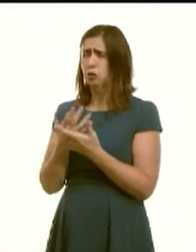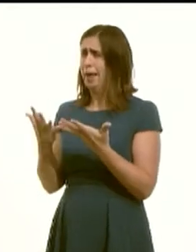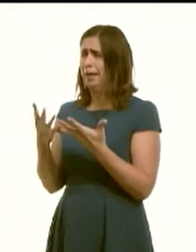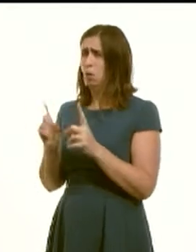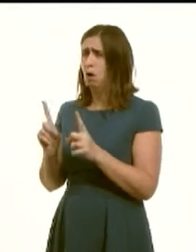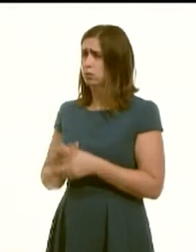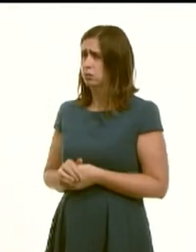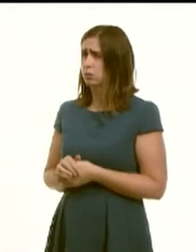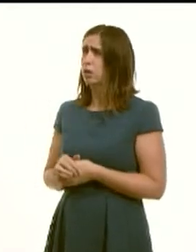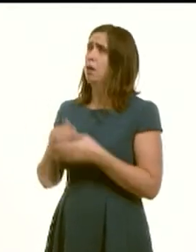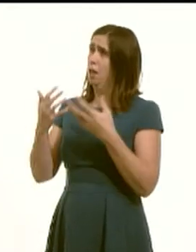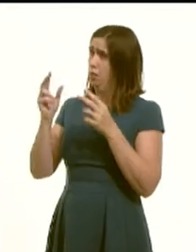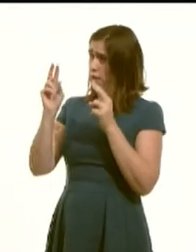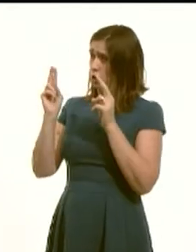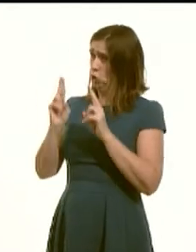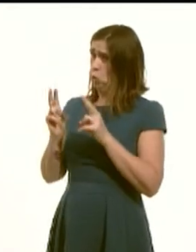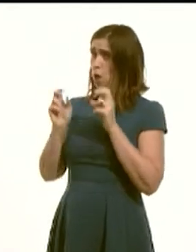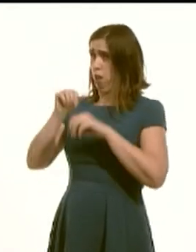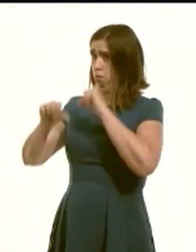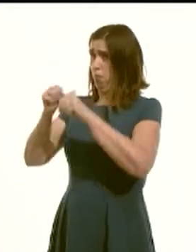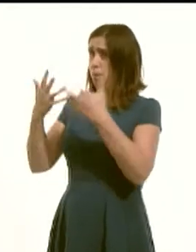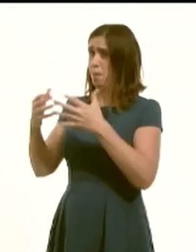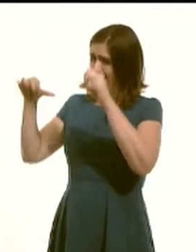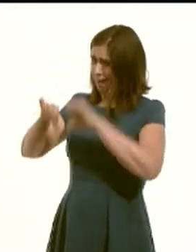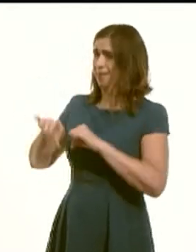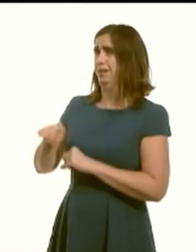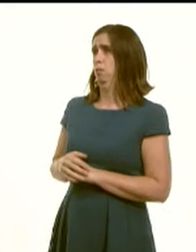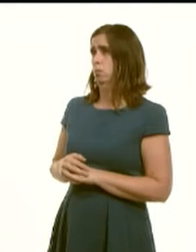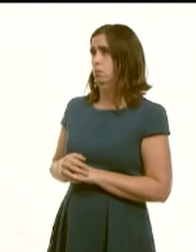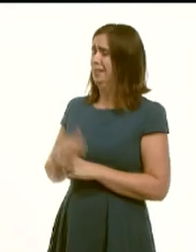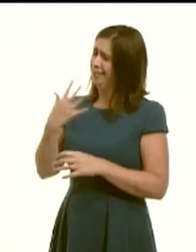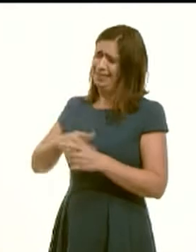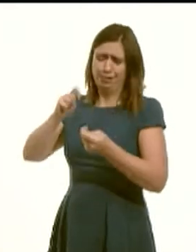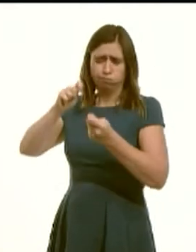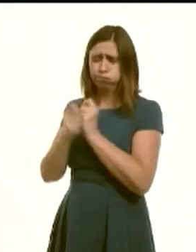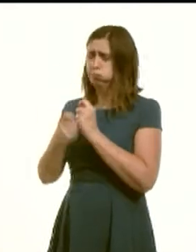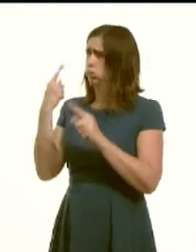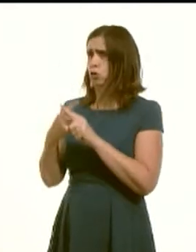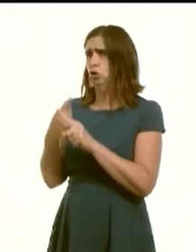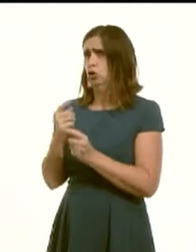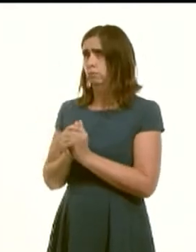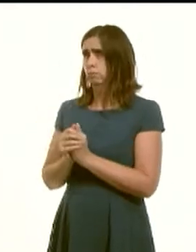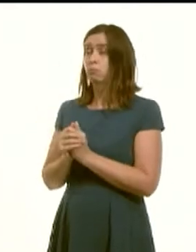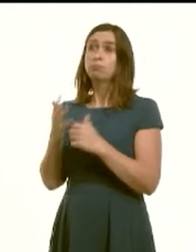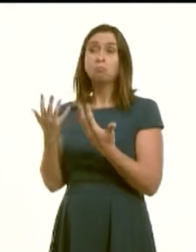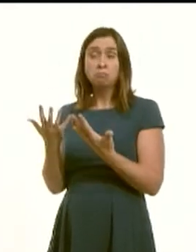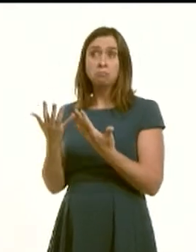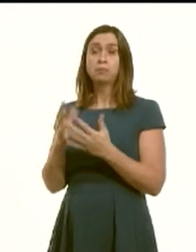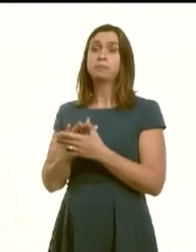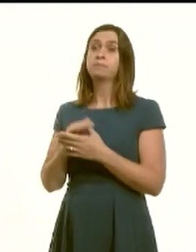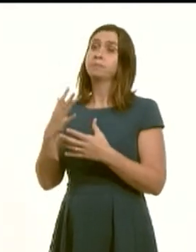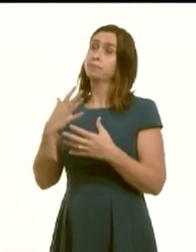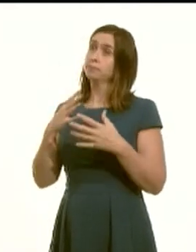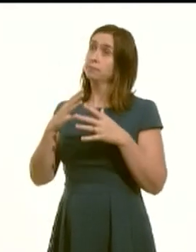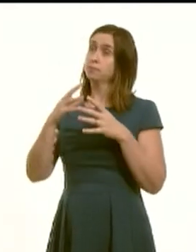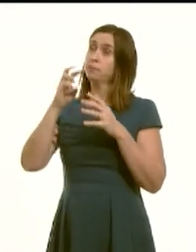down by the existing school system, and change is urgently needed. Now, apart from agreeing, as you've stated, to implement